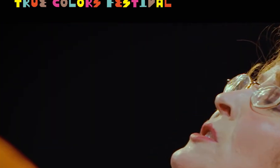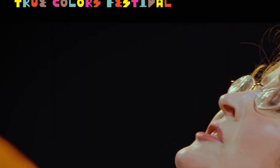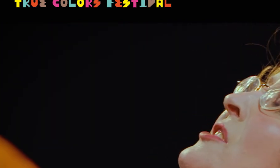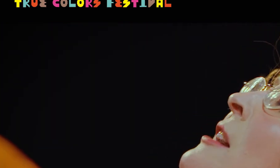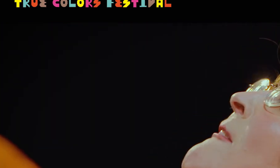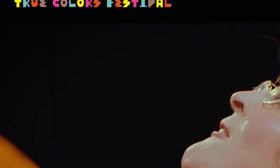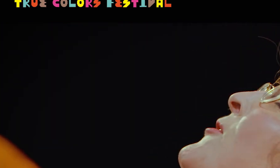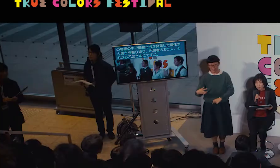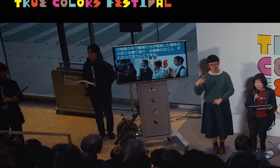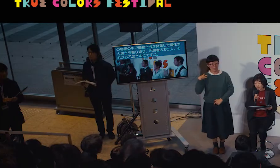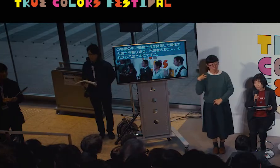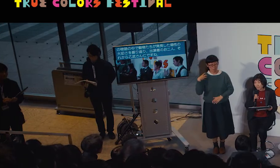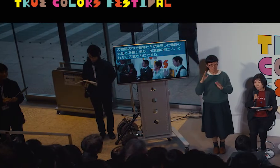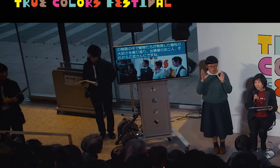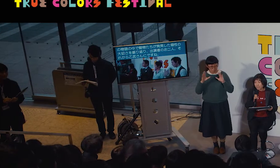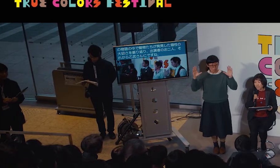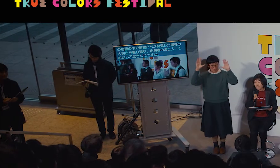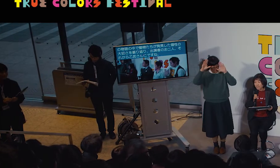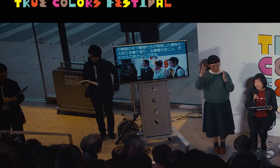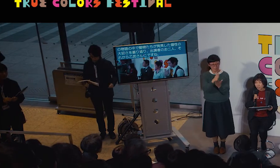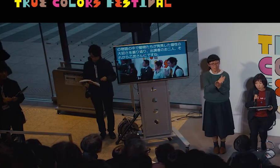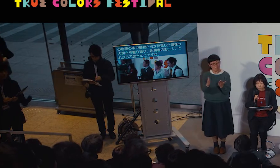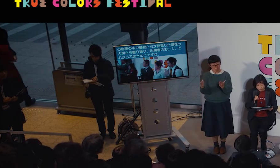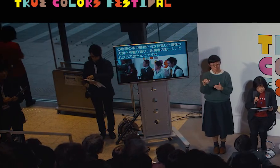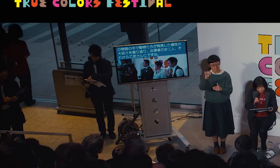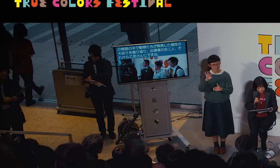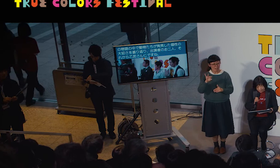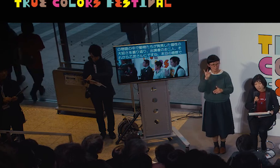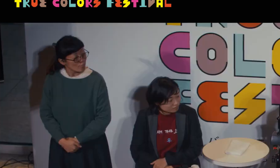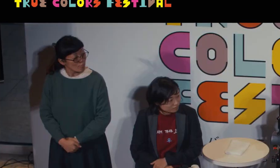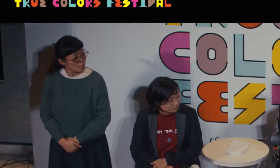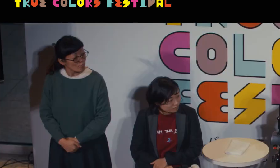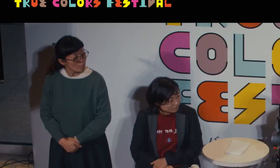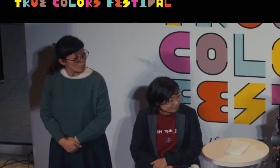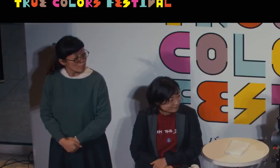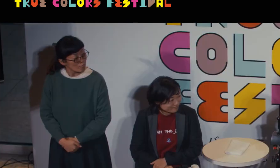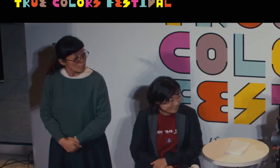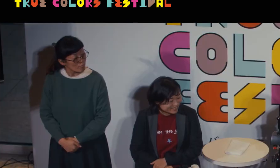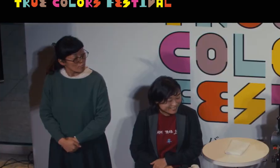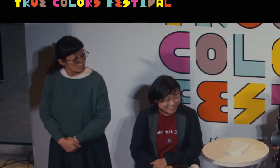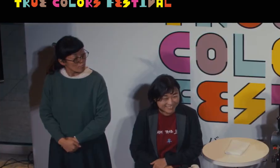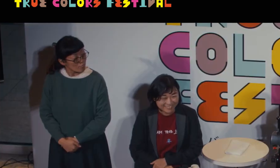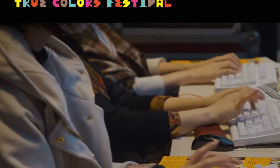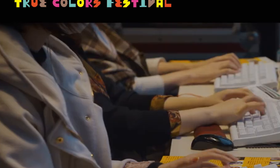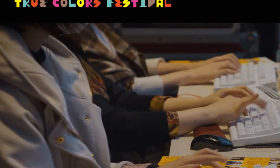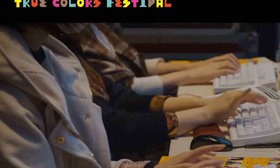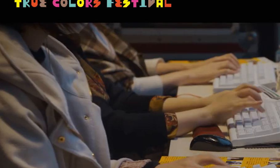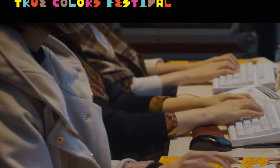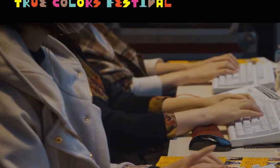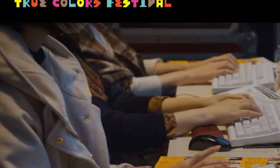dialogue about what it is to have a disability, what it is to be different, and